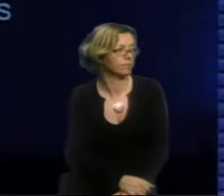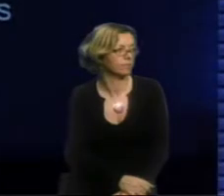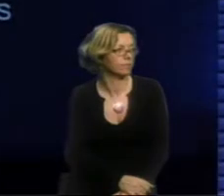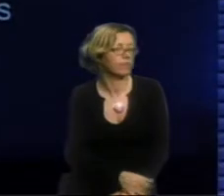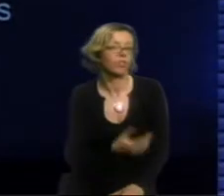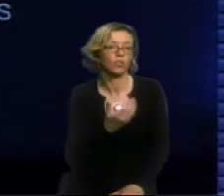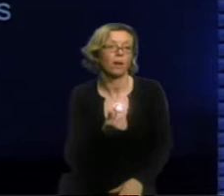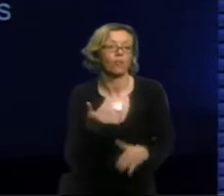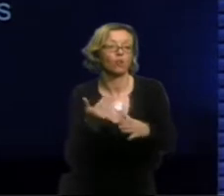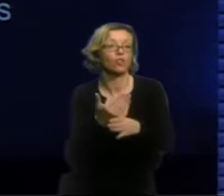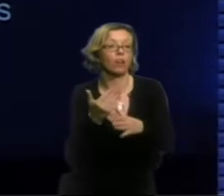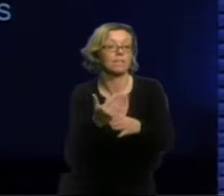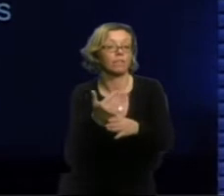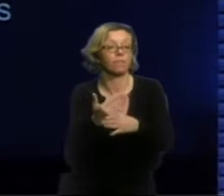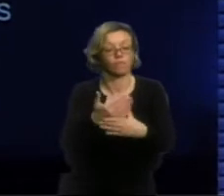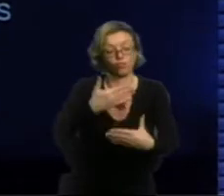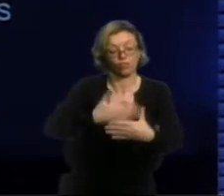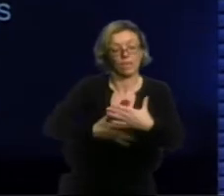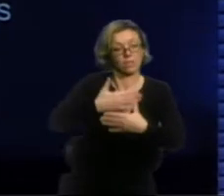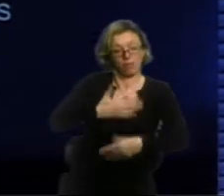conductive sheet at the back, and we got the